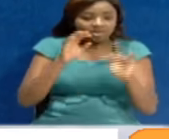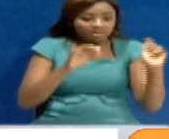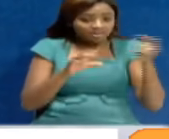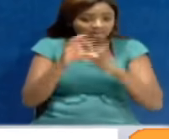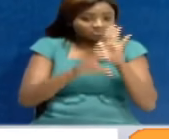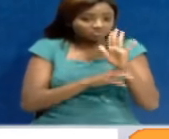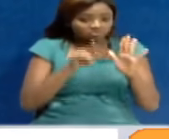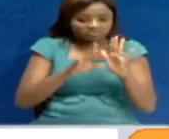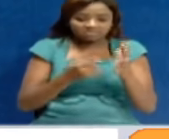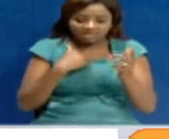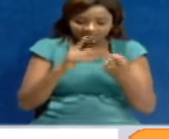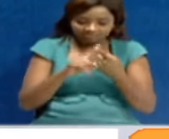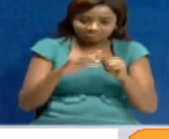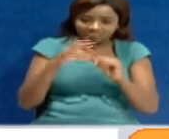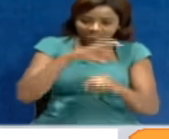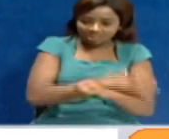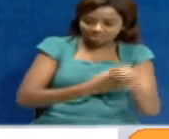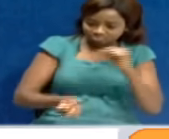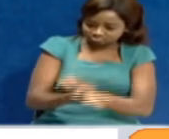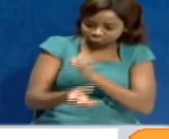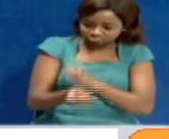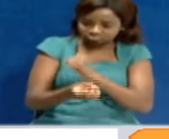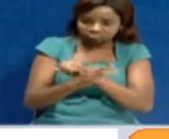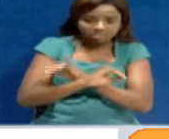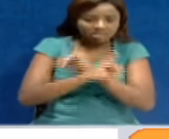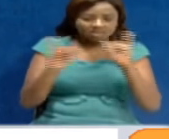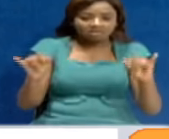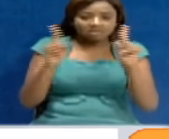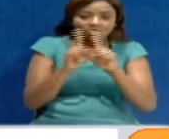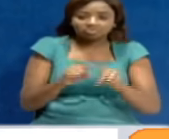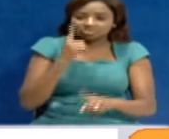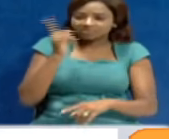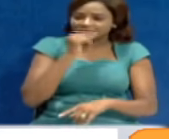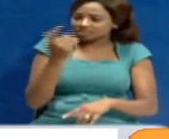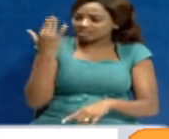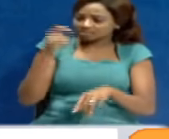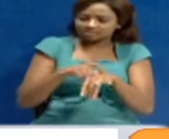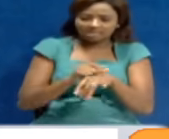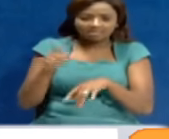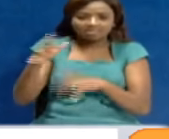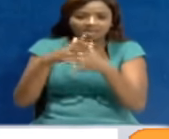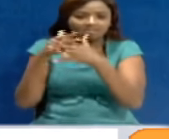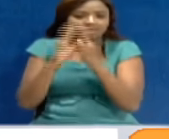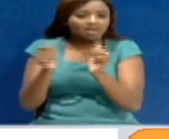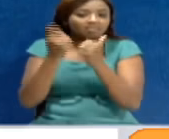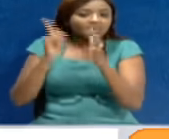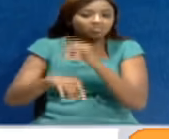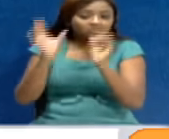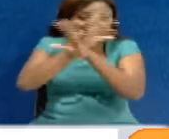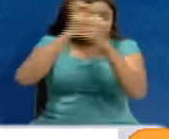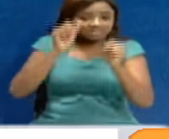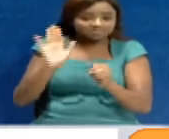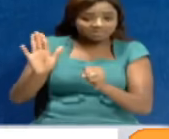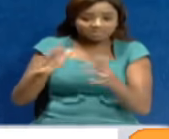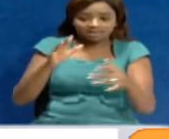of prescribing, in terms of limiting power. And if you have looked at what happened in the US last time, you'll find that the US president has